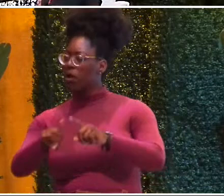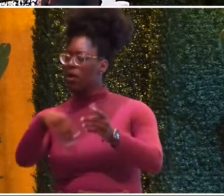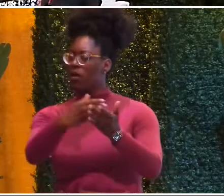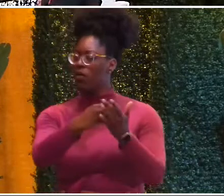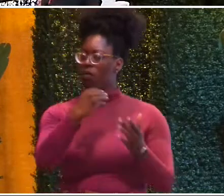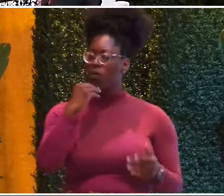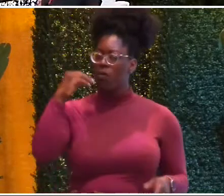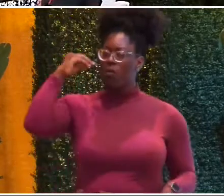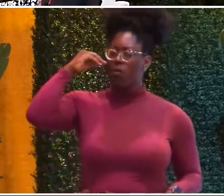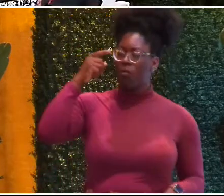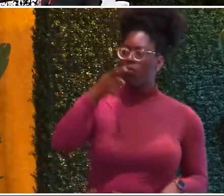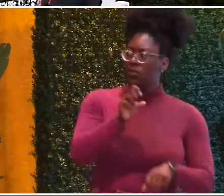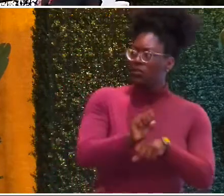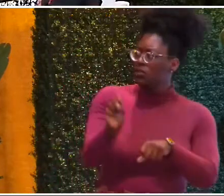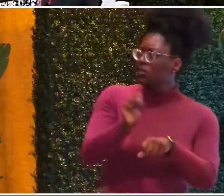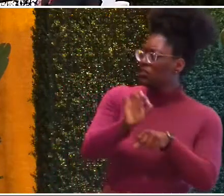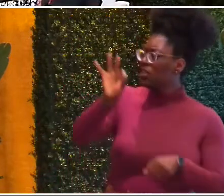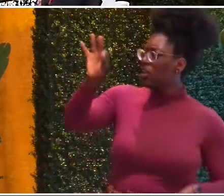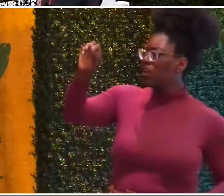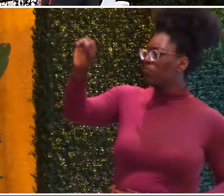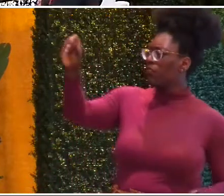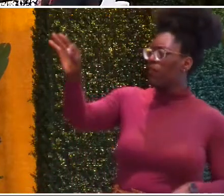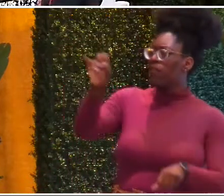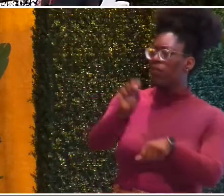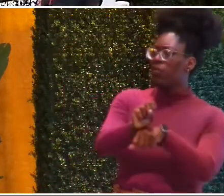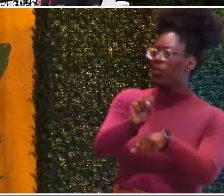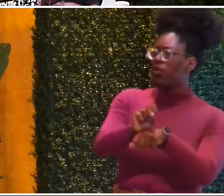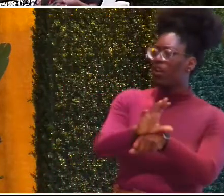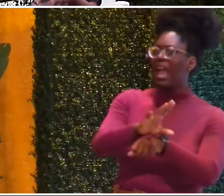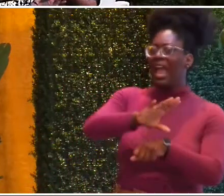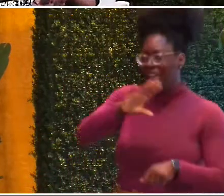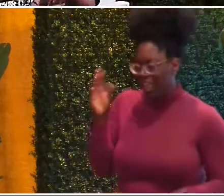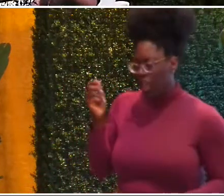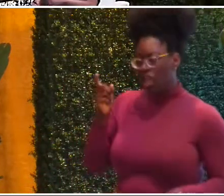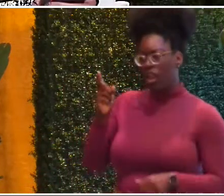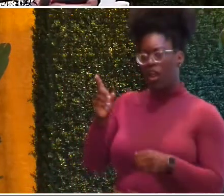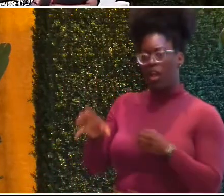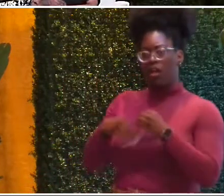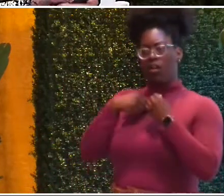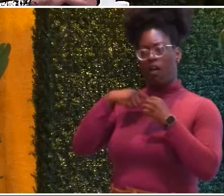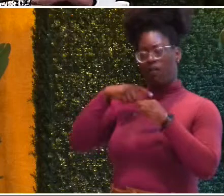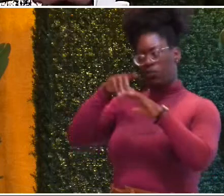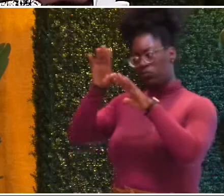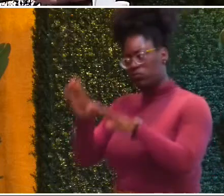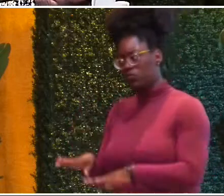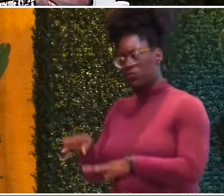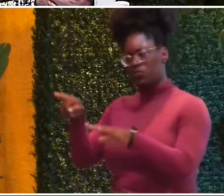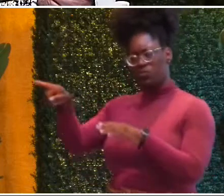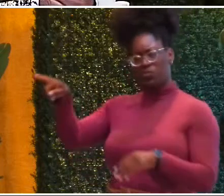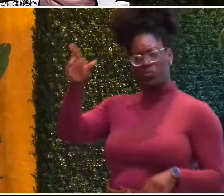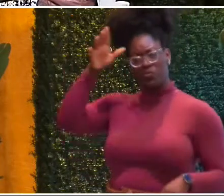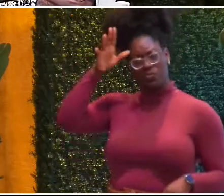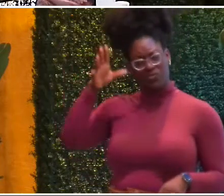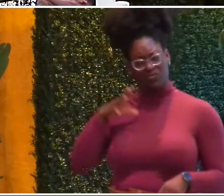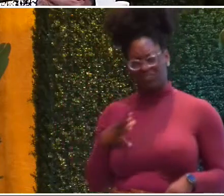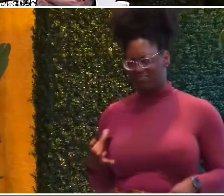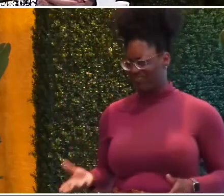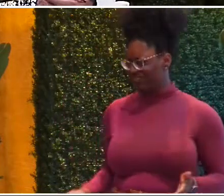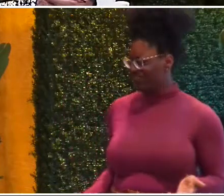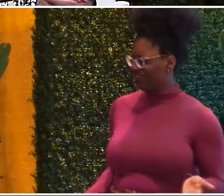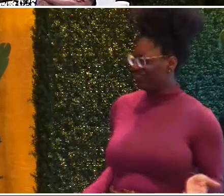submit, what's in it for her, right? So that chill you feel up your